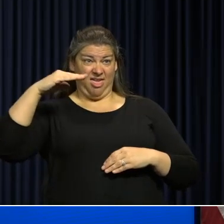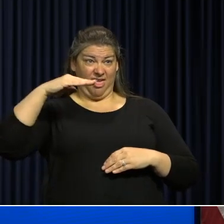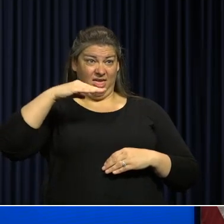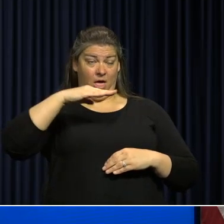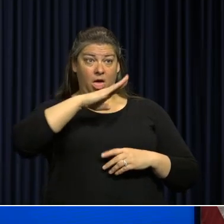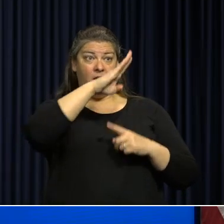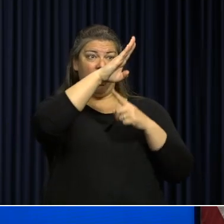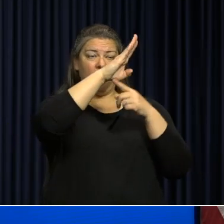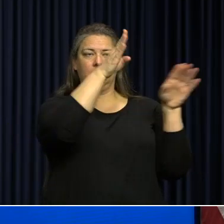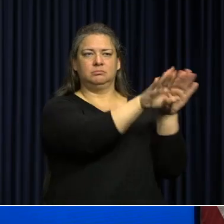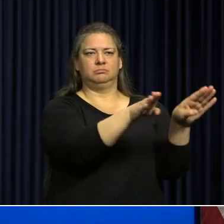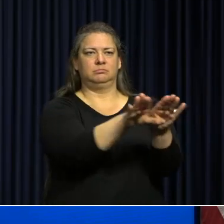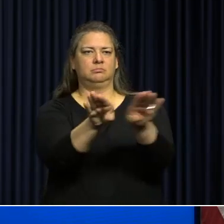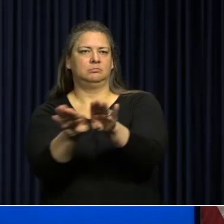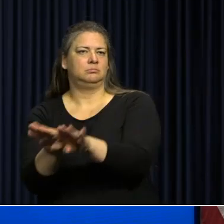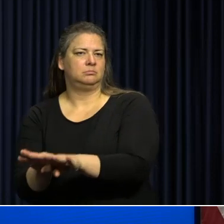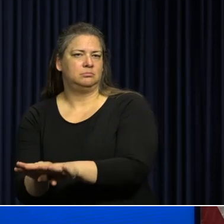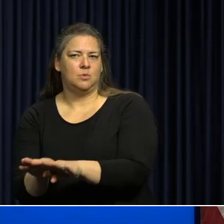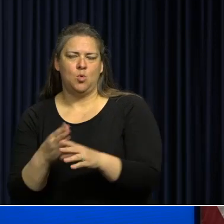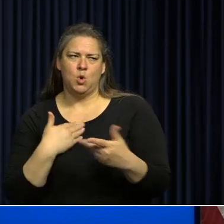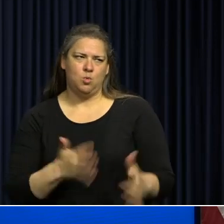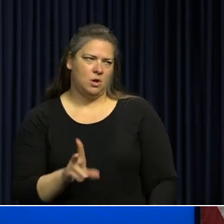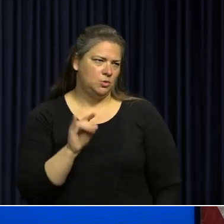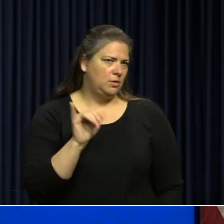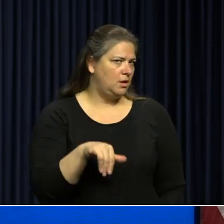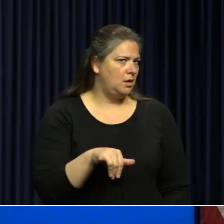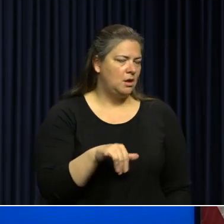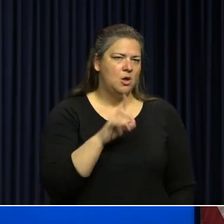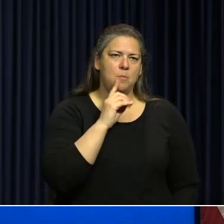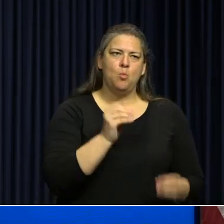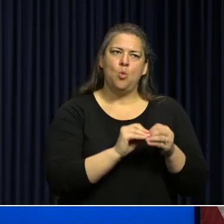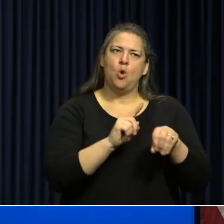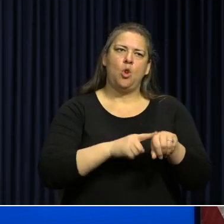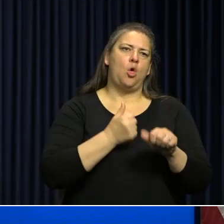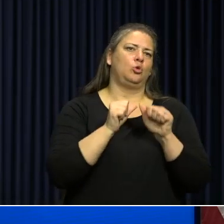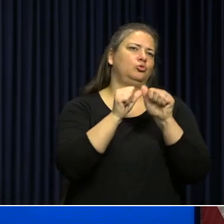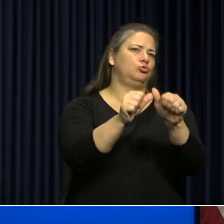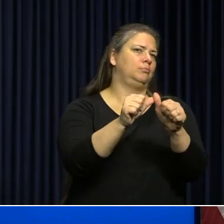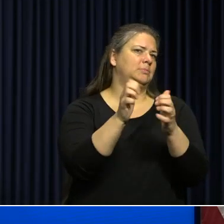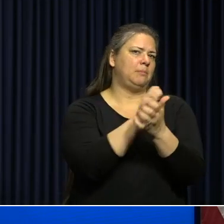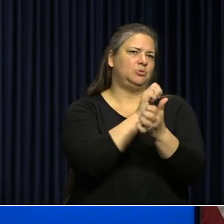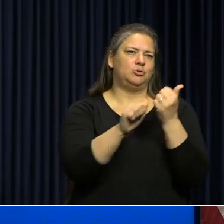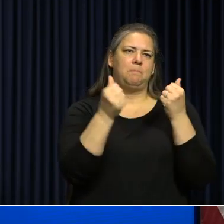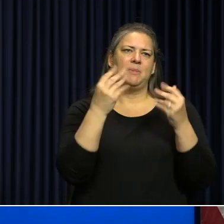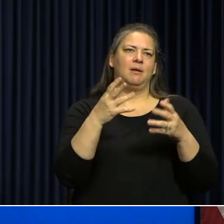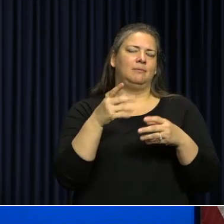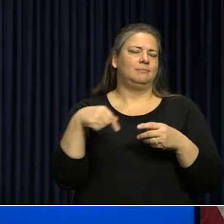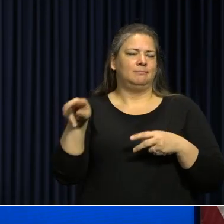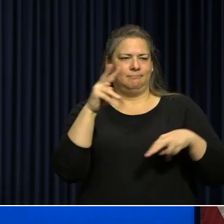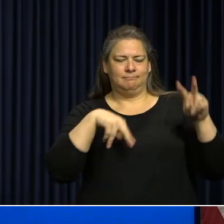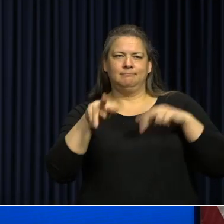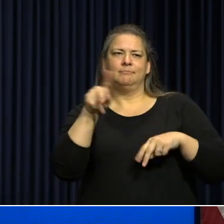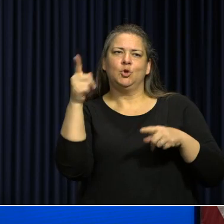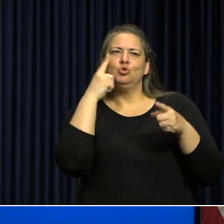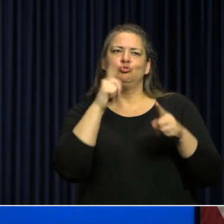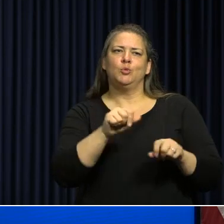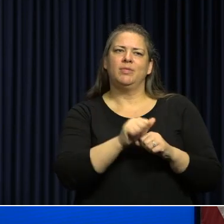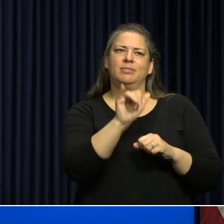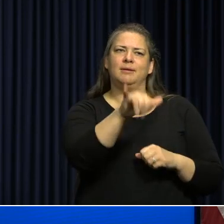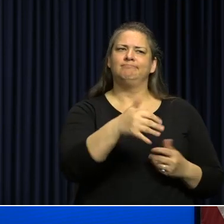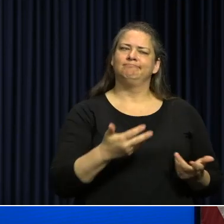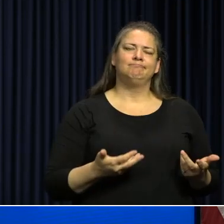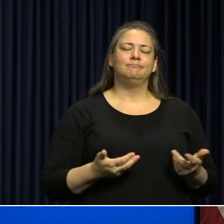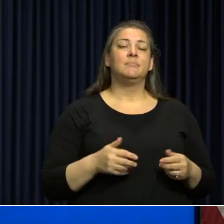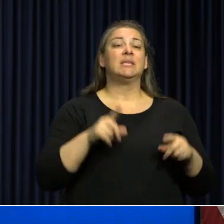does more long-term damage, and that's every economist and every health professional that agree. Are the testing sites for next